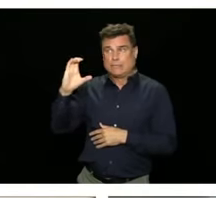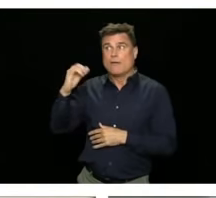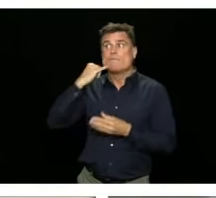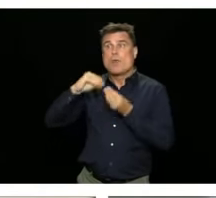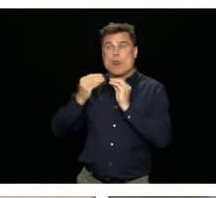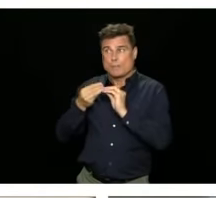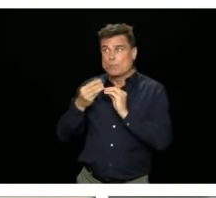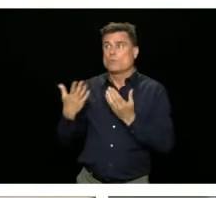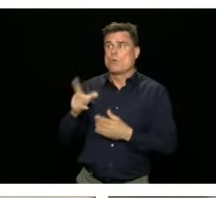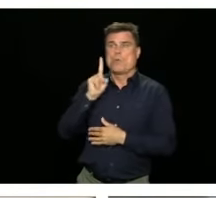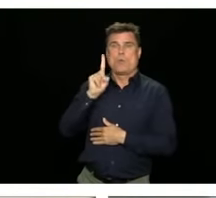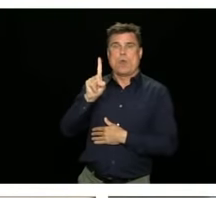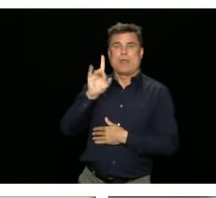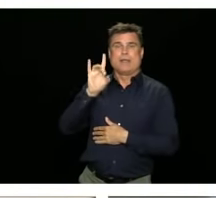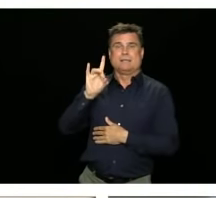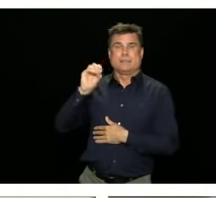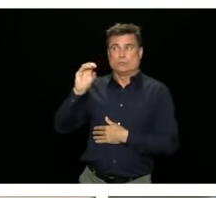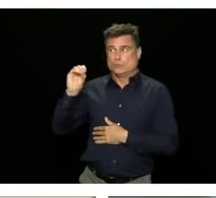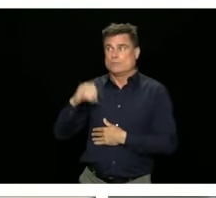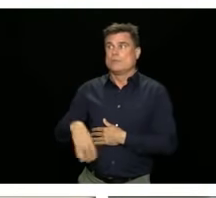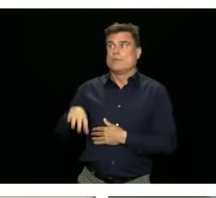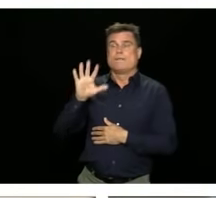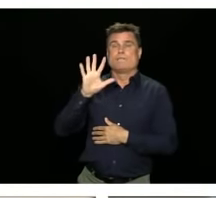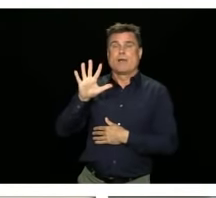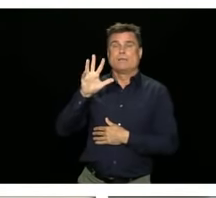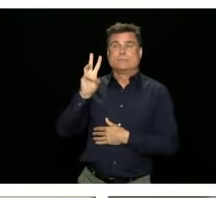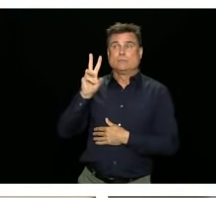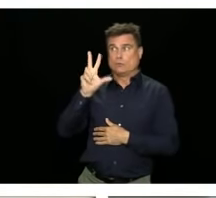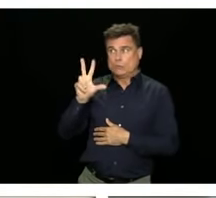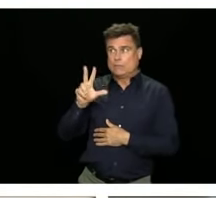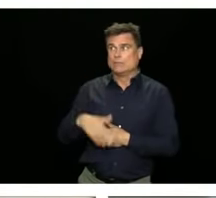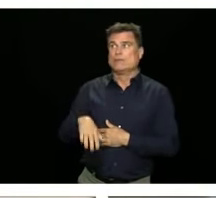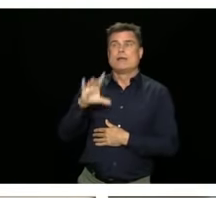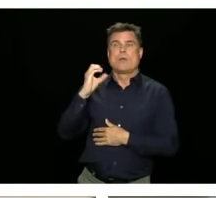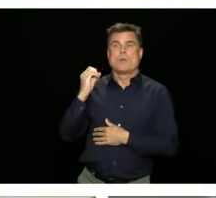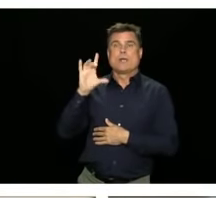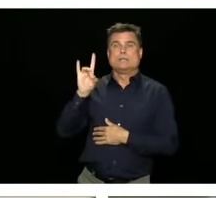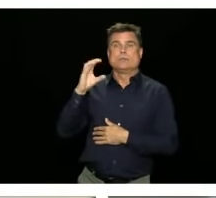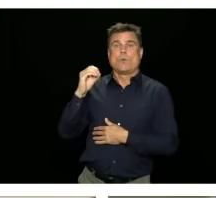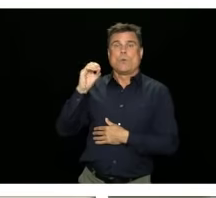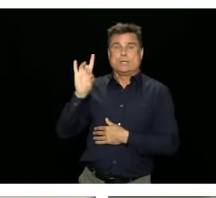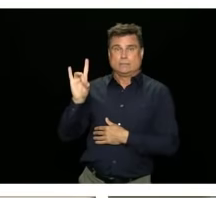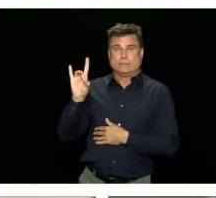1-800-563-0808. And one more time, it is Victim Link BC at